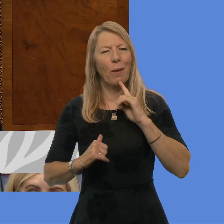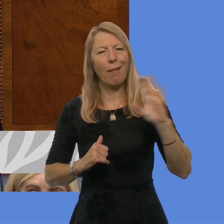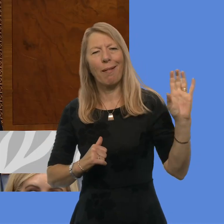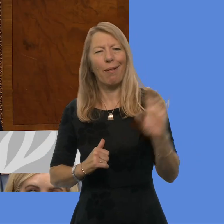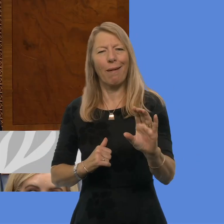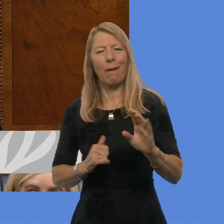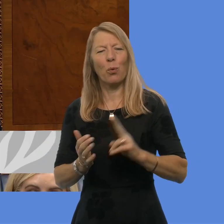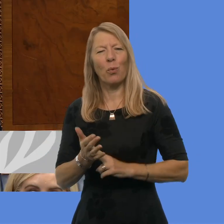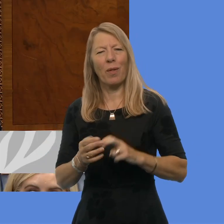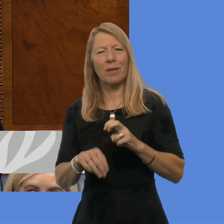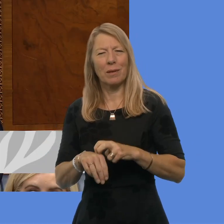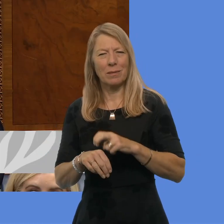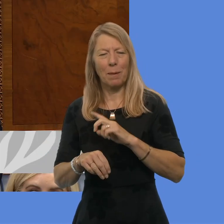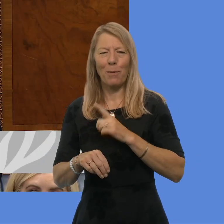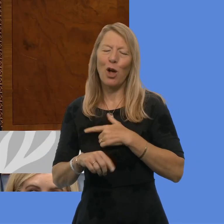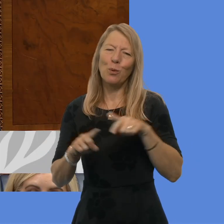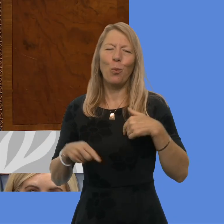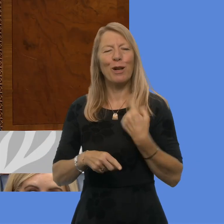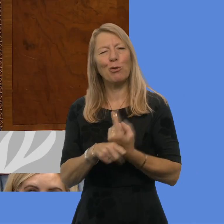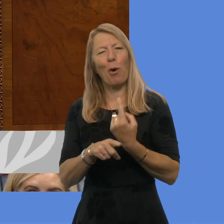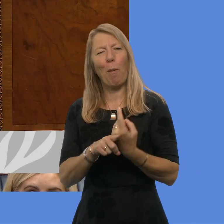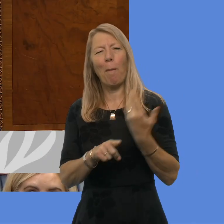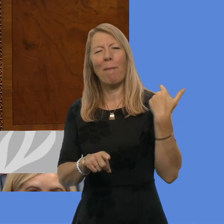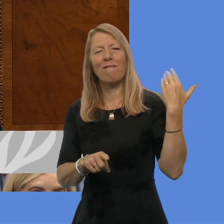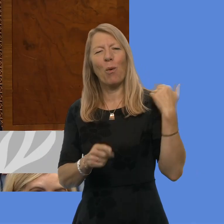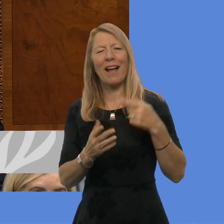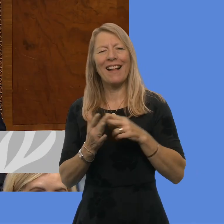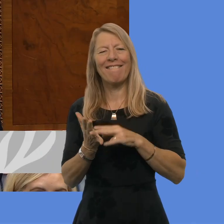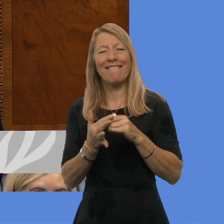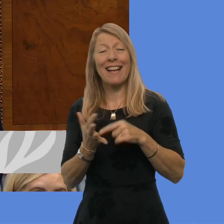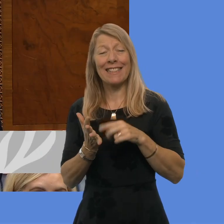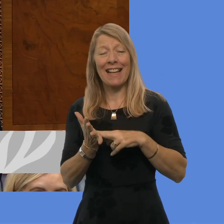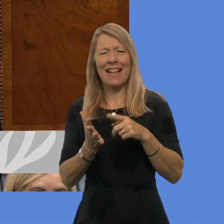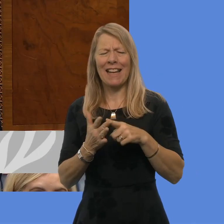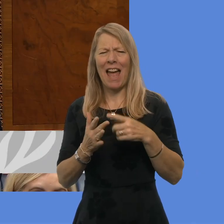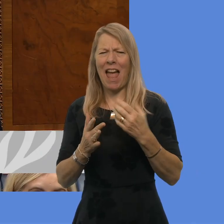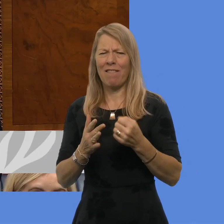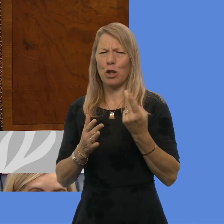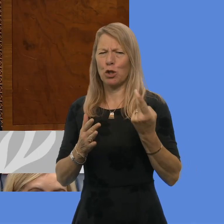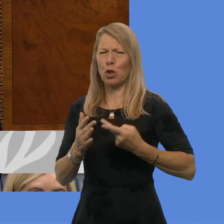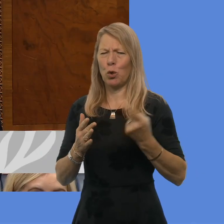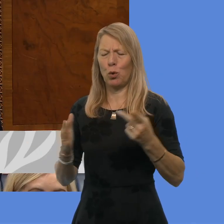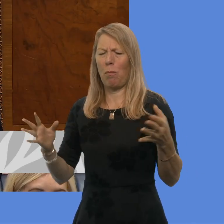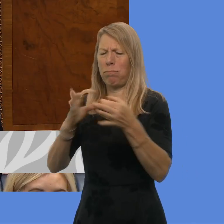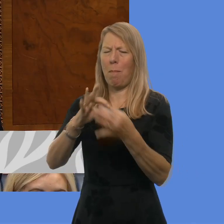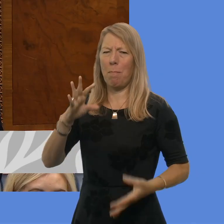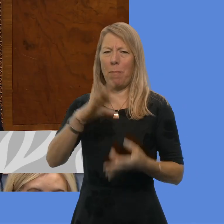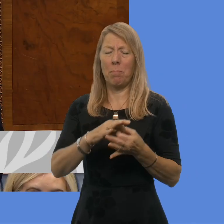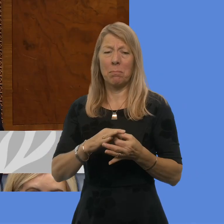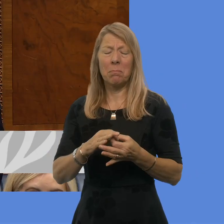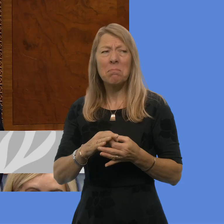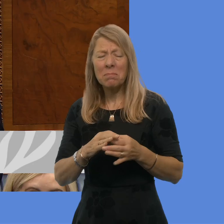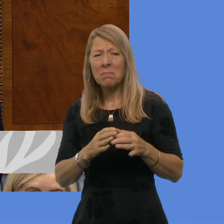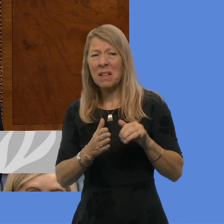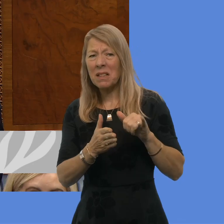market access, as we've heard from InvestNI previously, but there is growth in our aerospace and our valuable